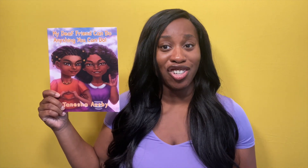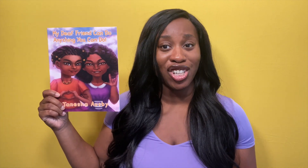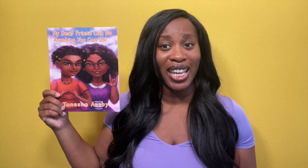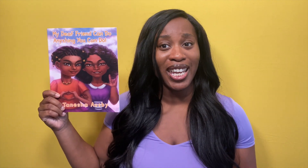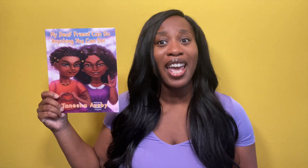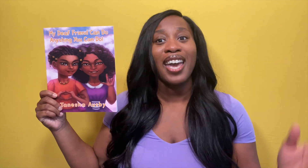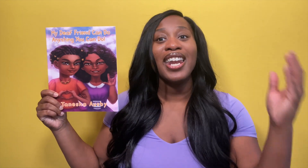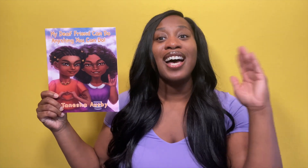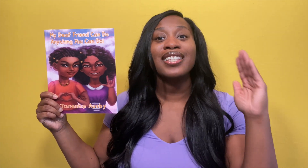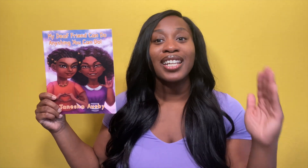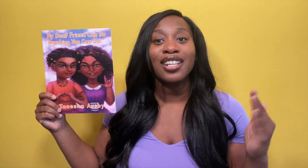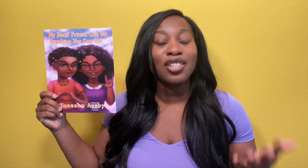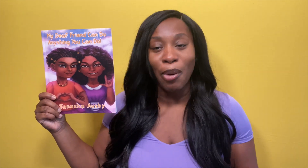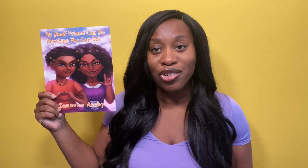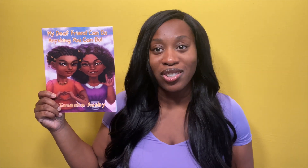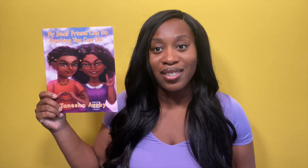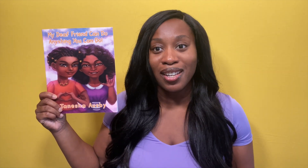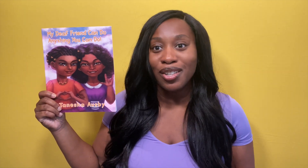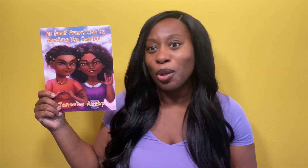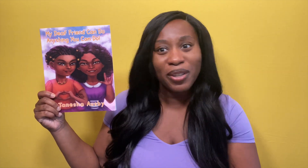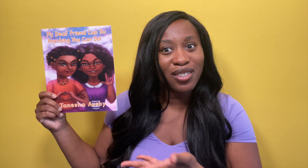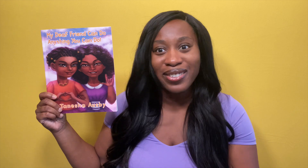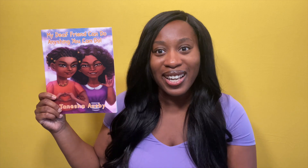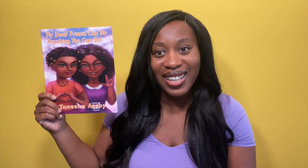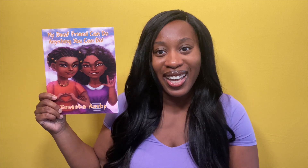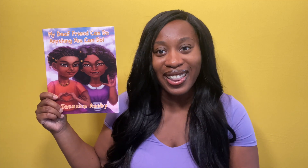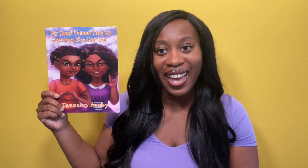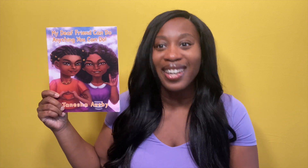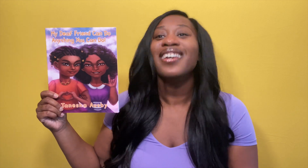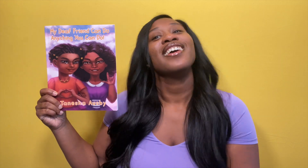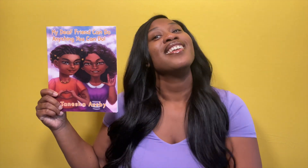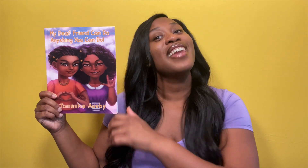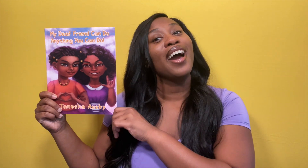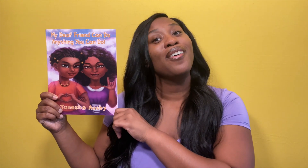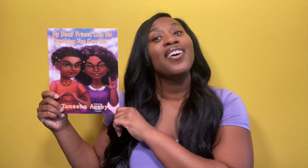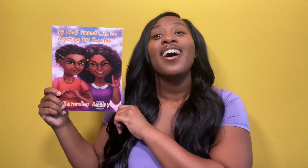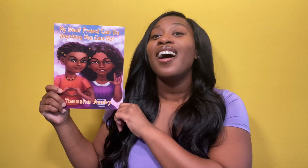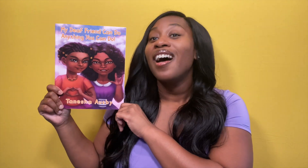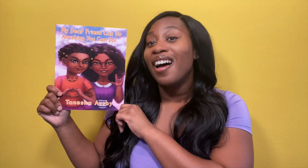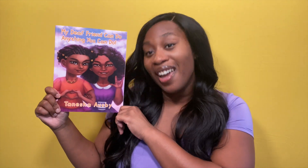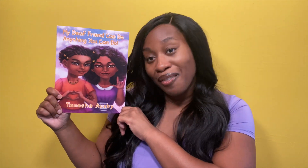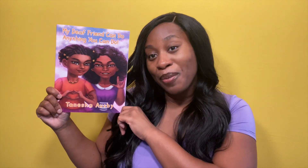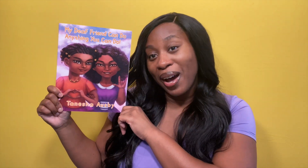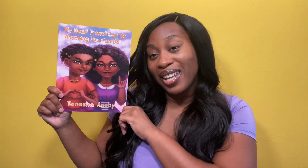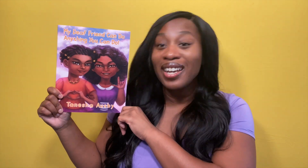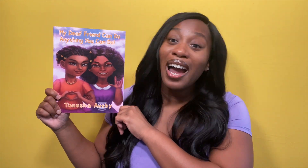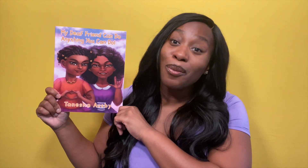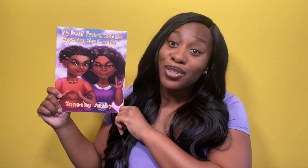Simply Angeline, and it has the links to purchase. So please go take a look at that. Now,